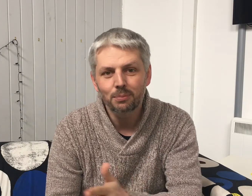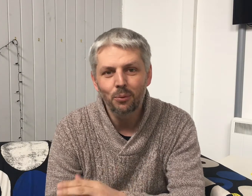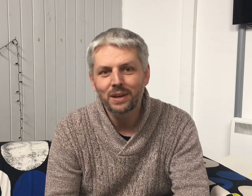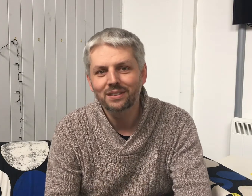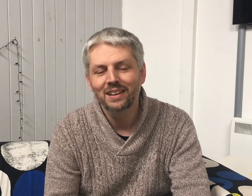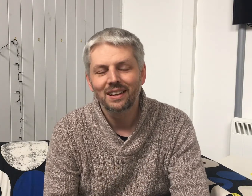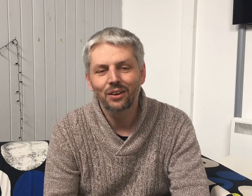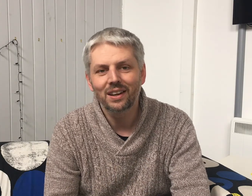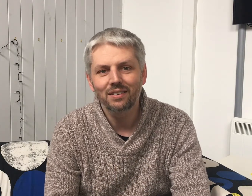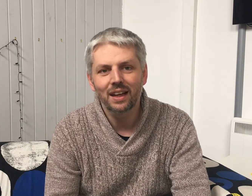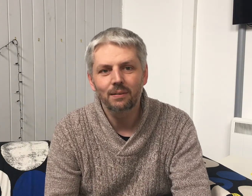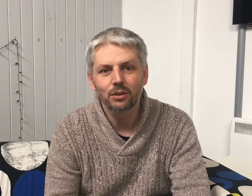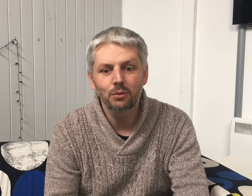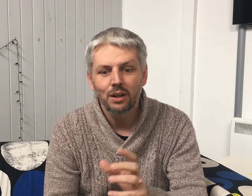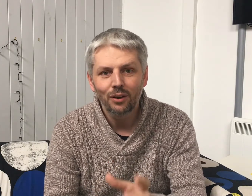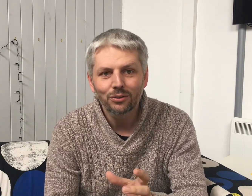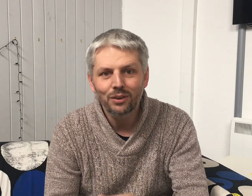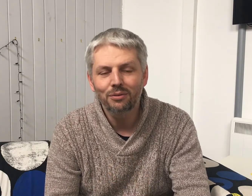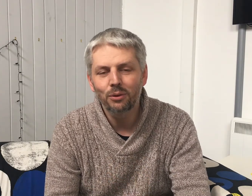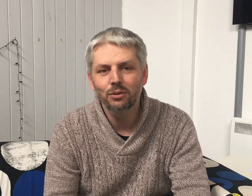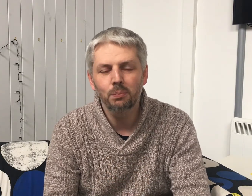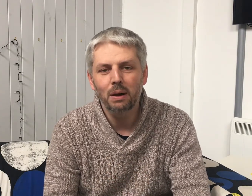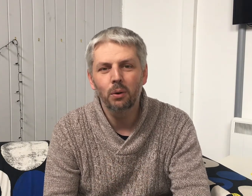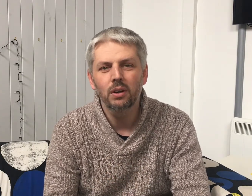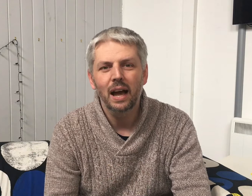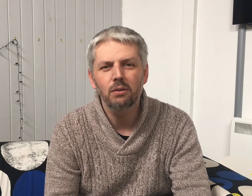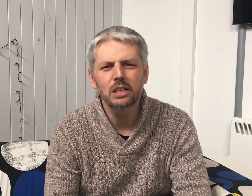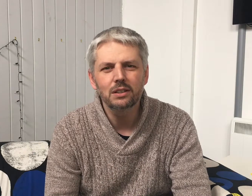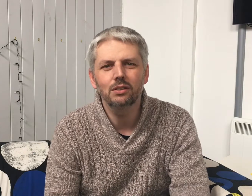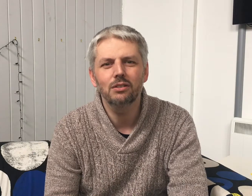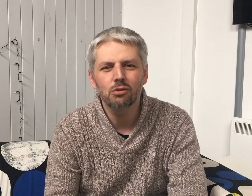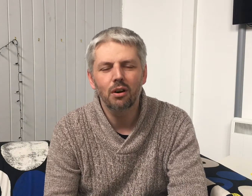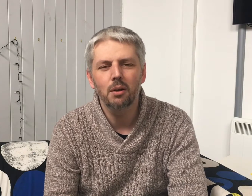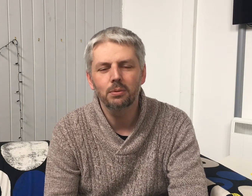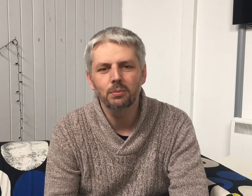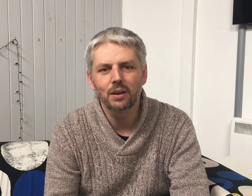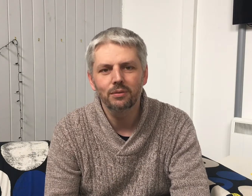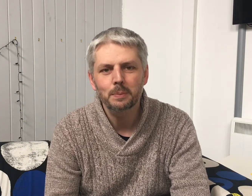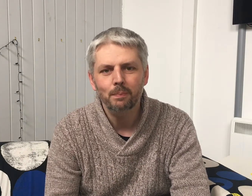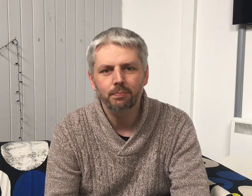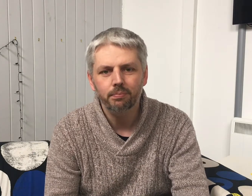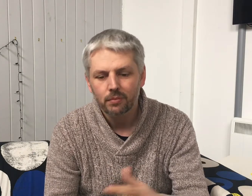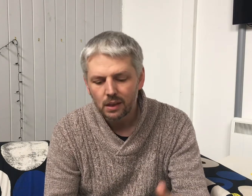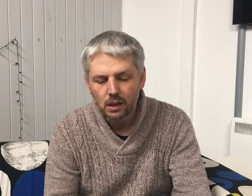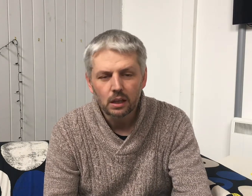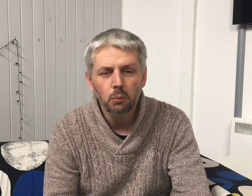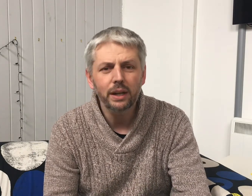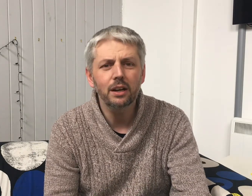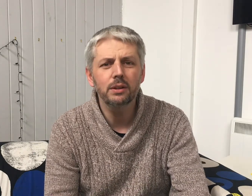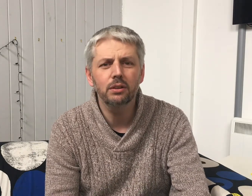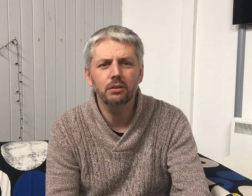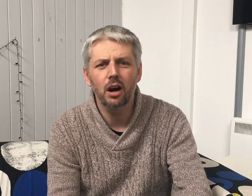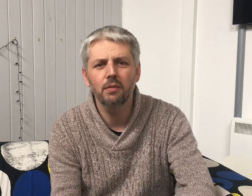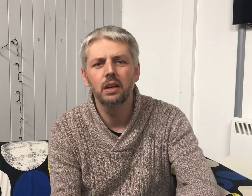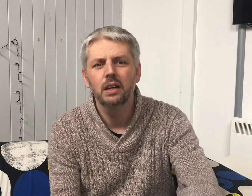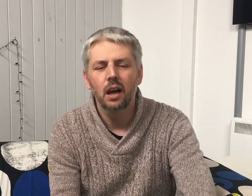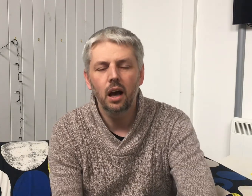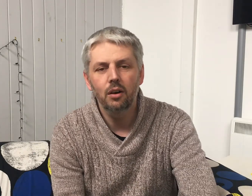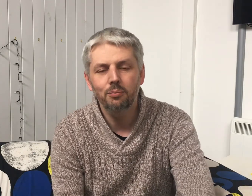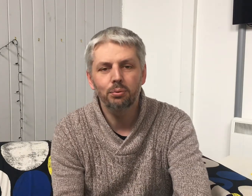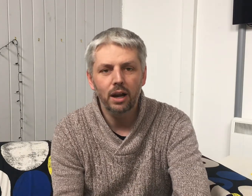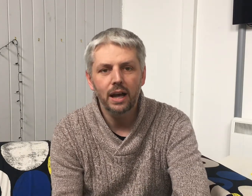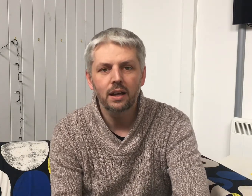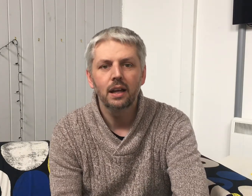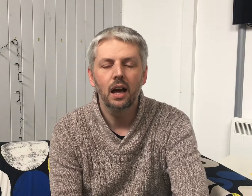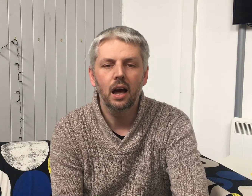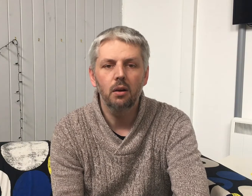got 6 more weeks looking at that. So lots to look forward to about how Jesus describes himself. We're going to go into a time